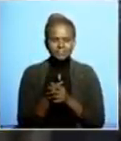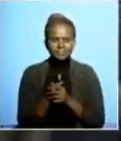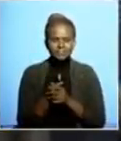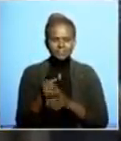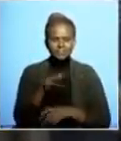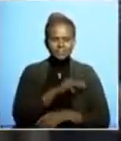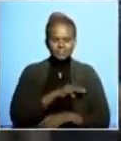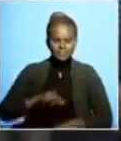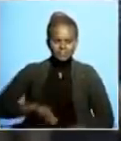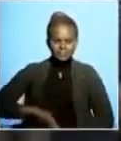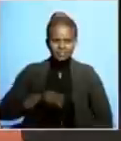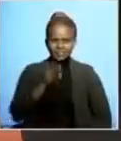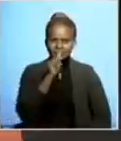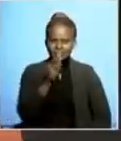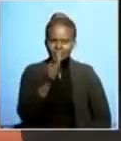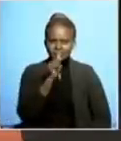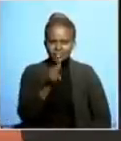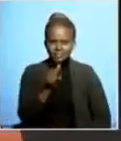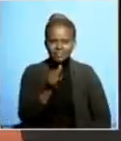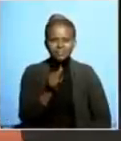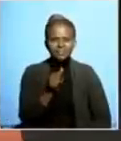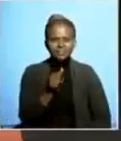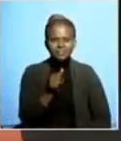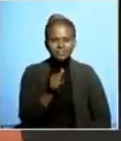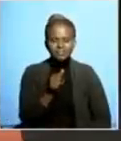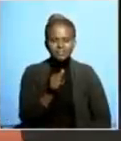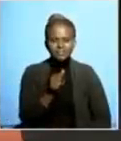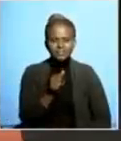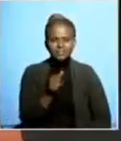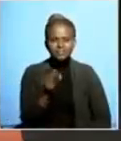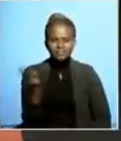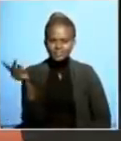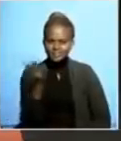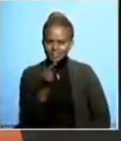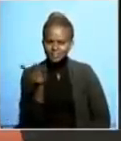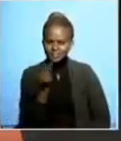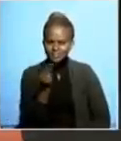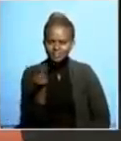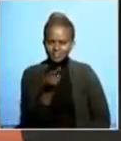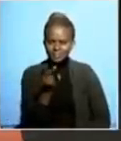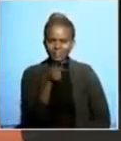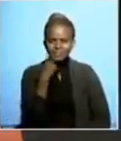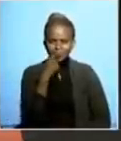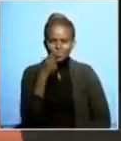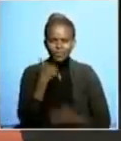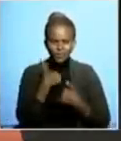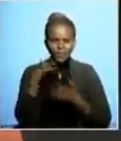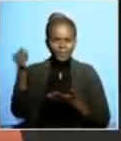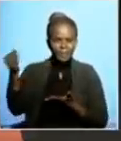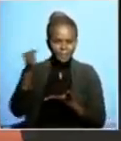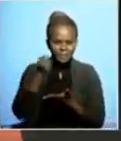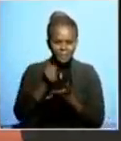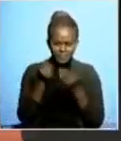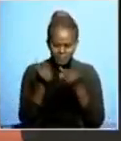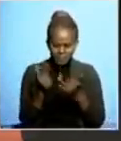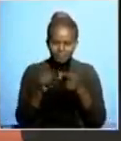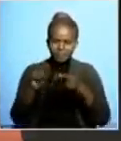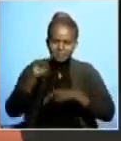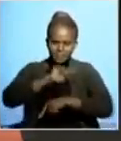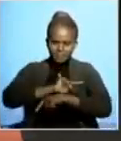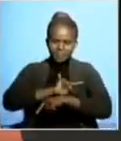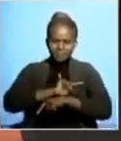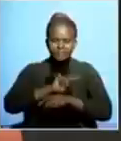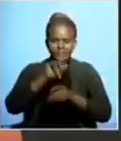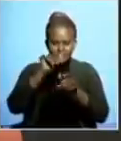members of the press, but to the two colleagues that are being appointed today